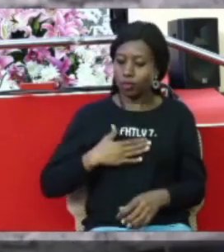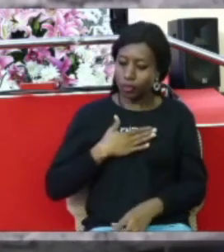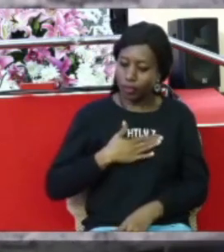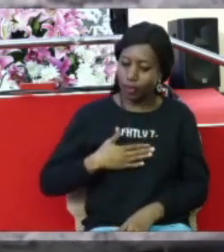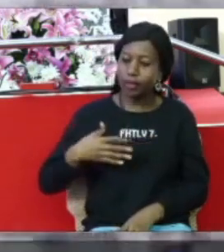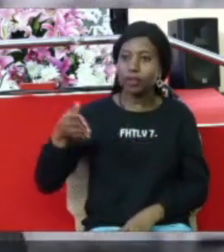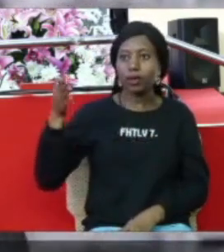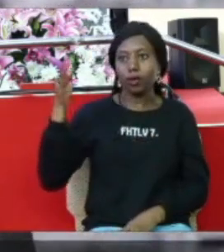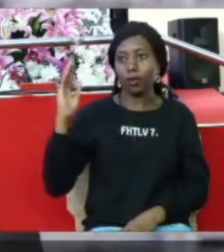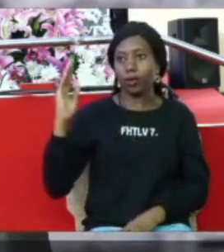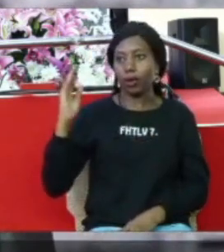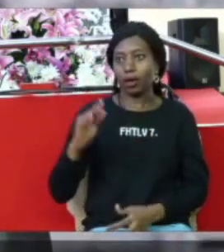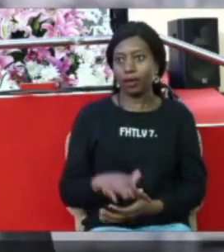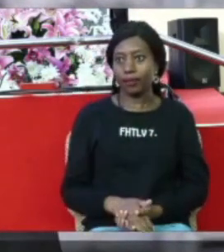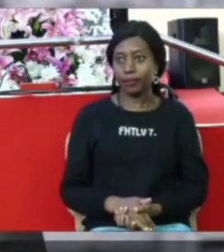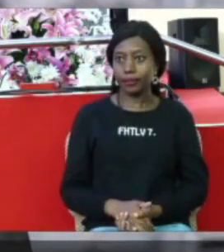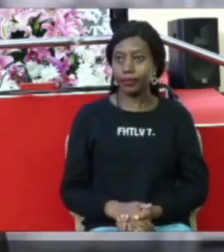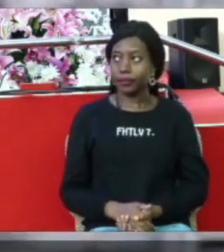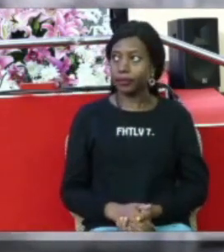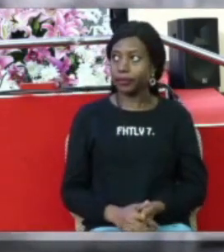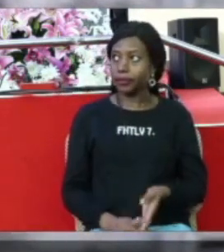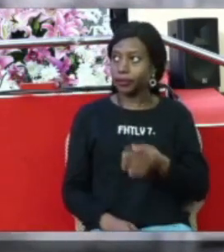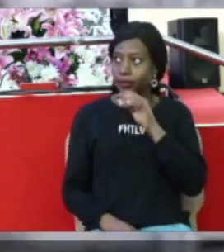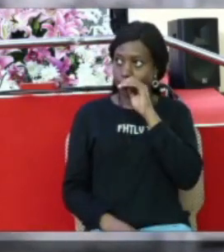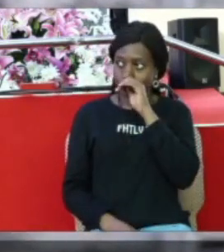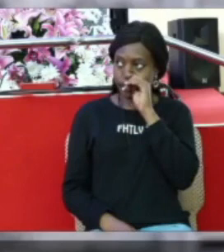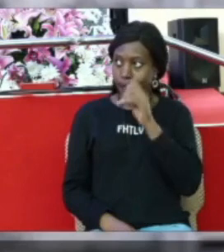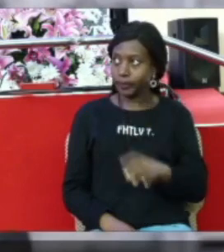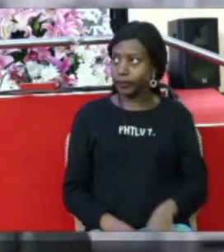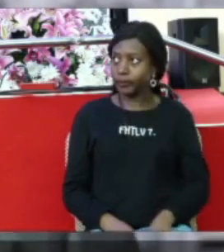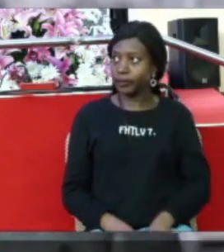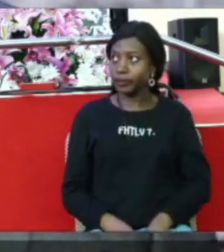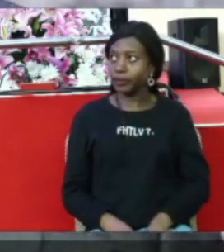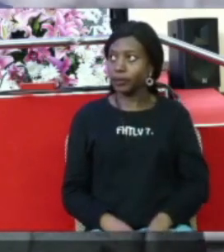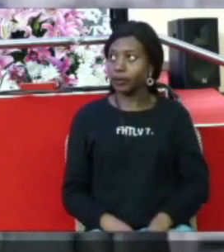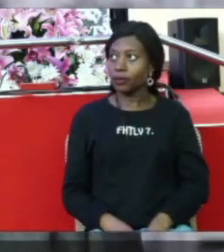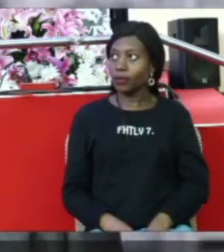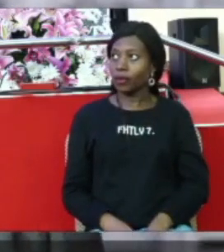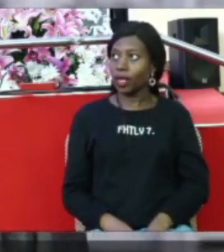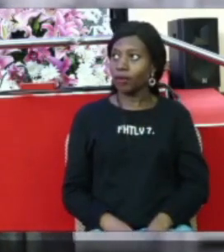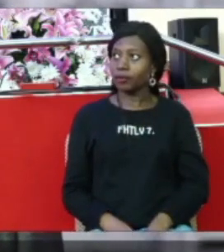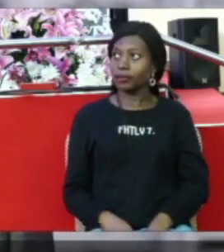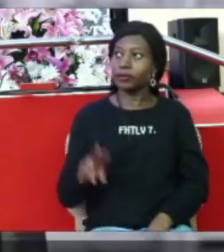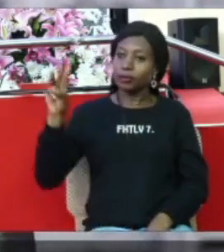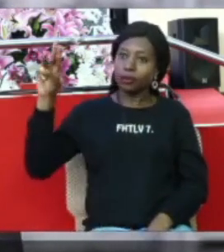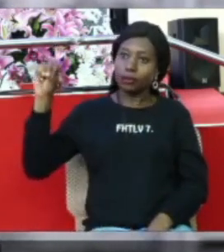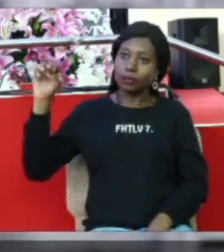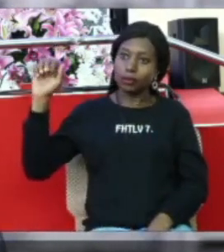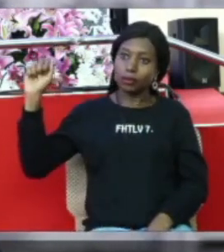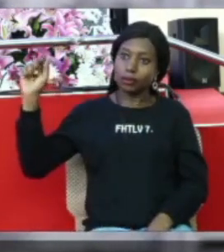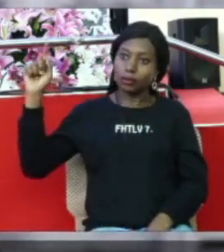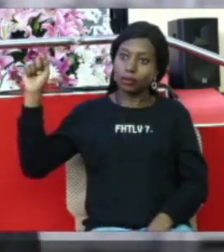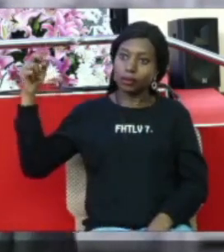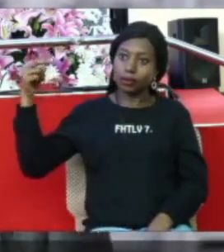exists and that he rewards those who earnestly seek him. Matthew 17 and verse 20. So Jesus